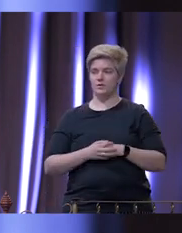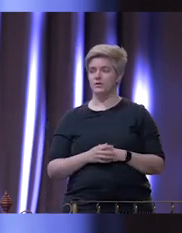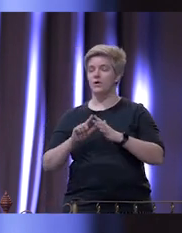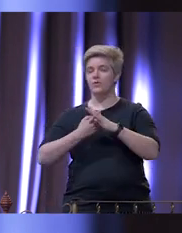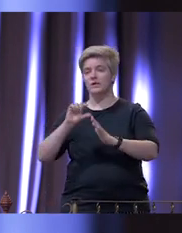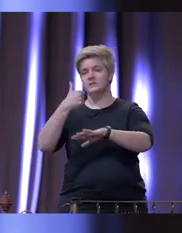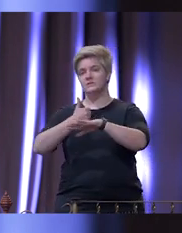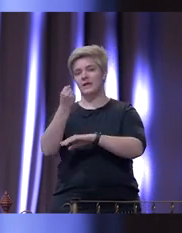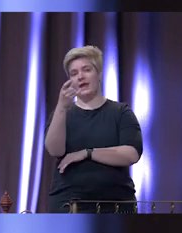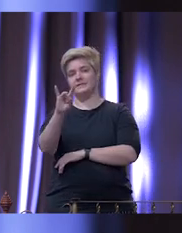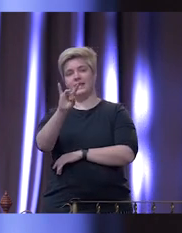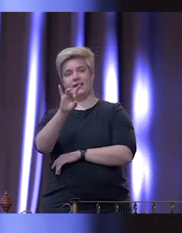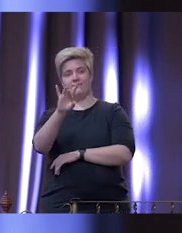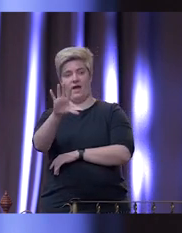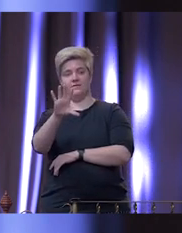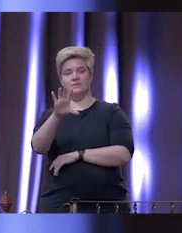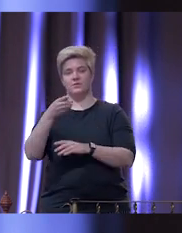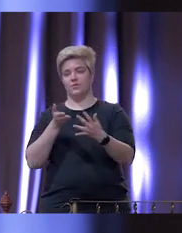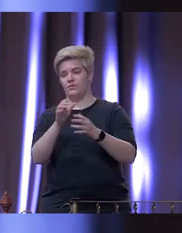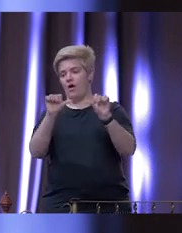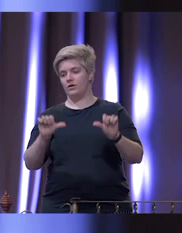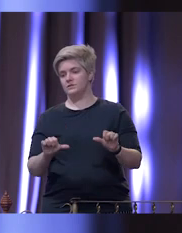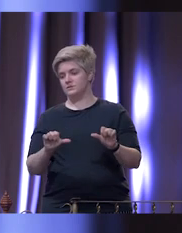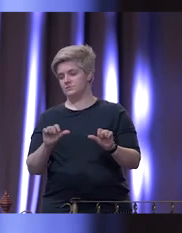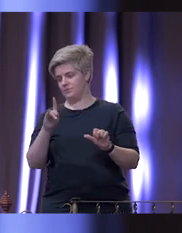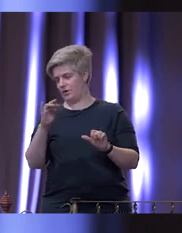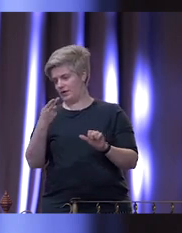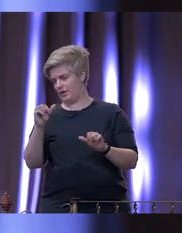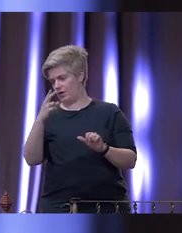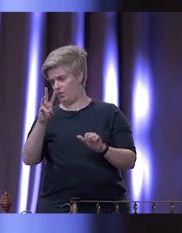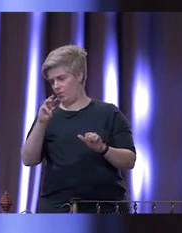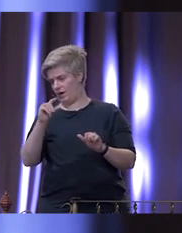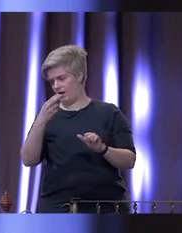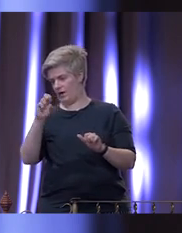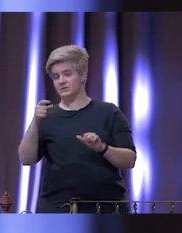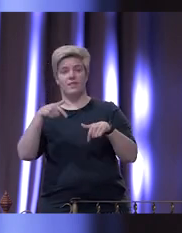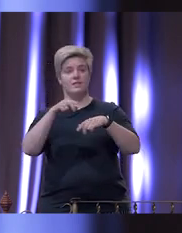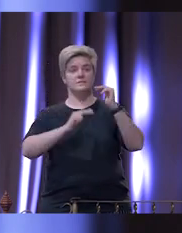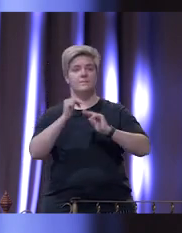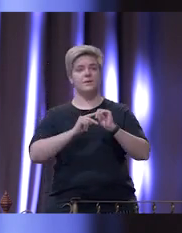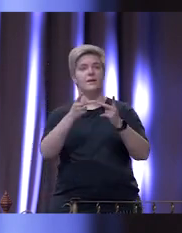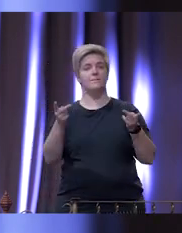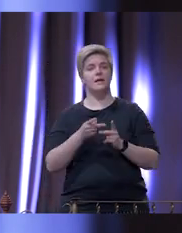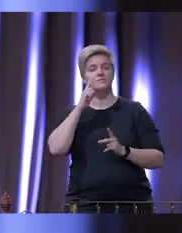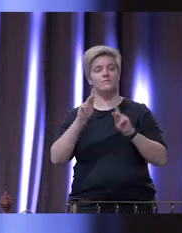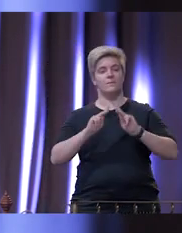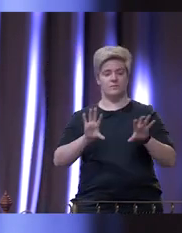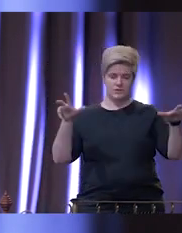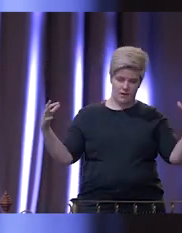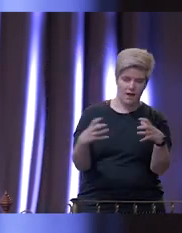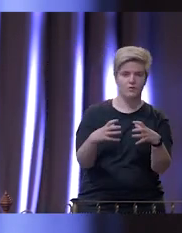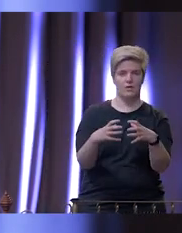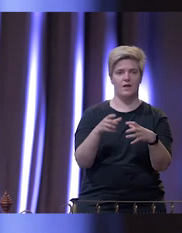Award. Originally constructed in 1885, by architects Burling and Whitehouse, the grand building was a place